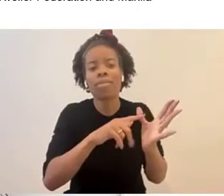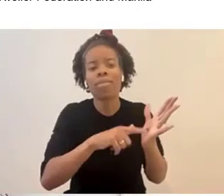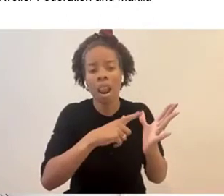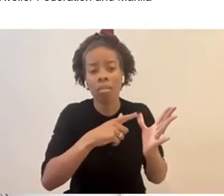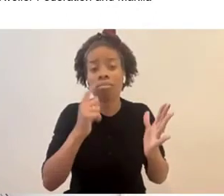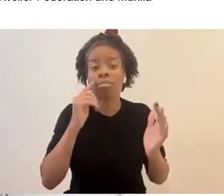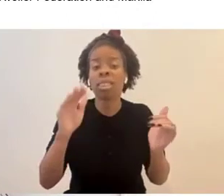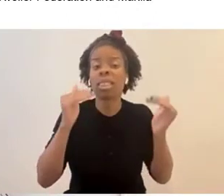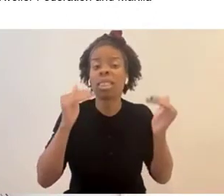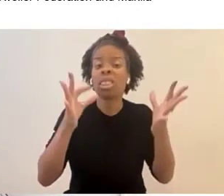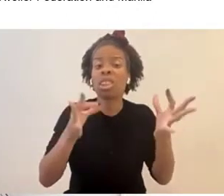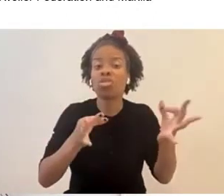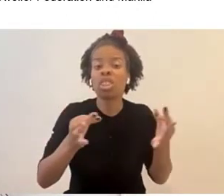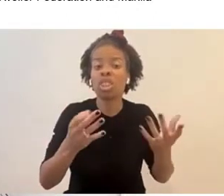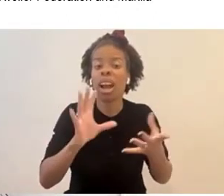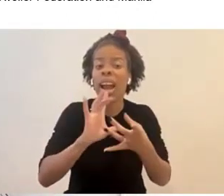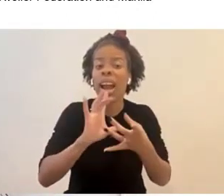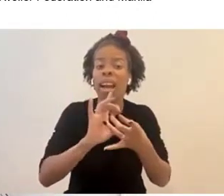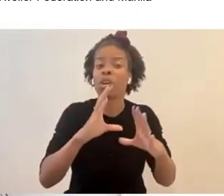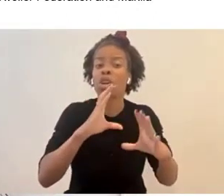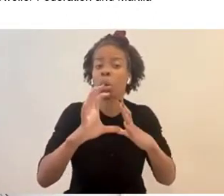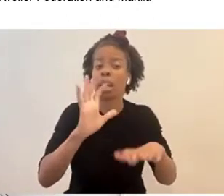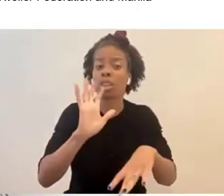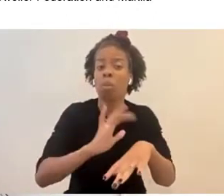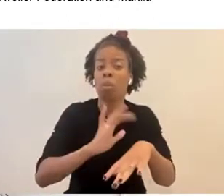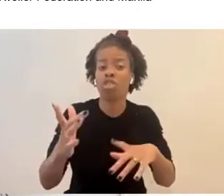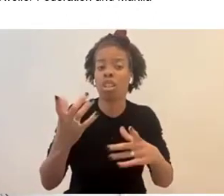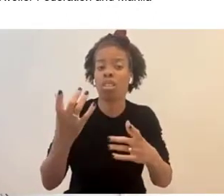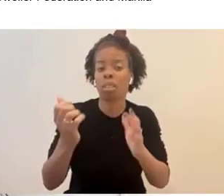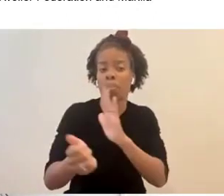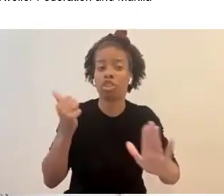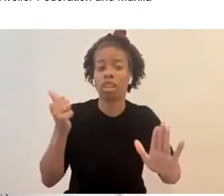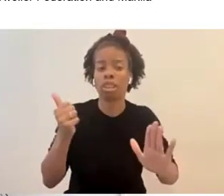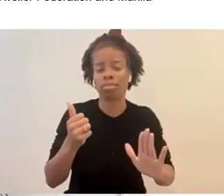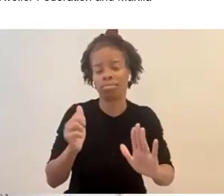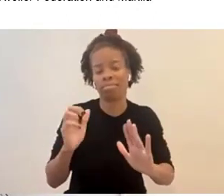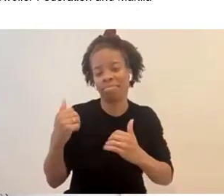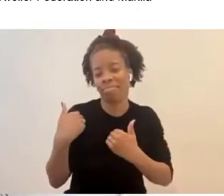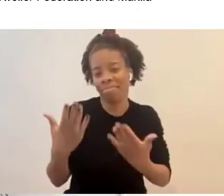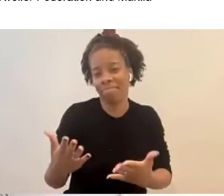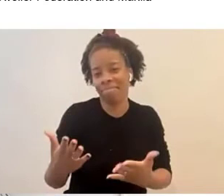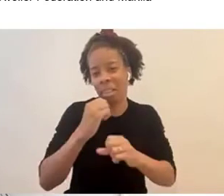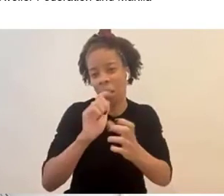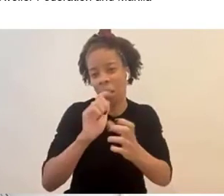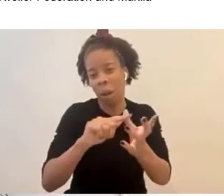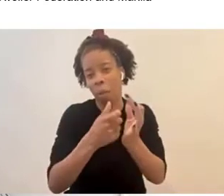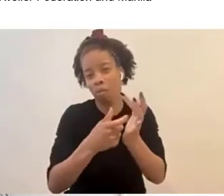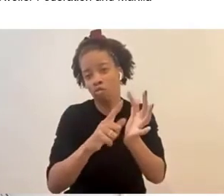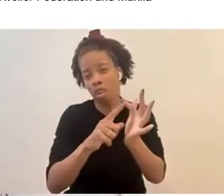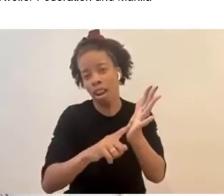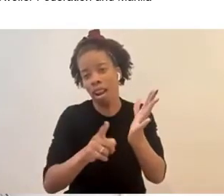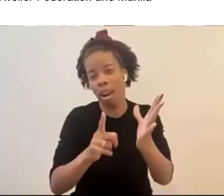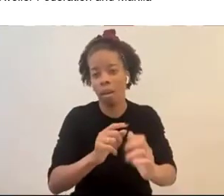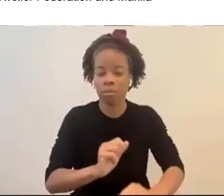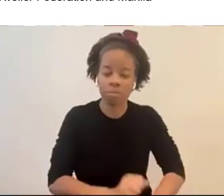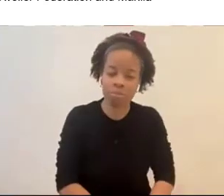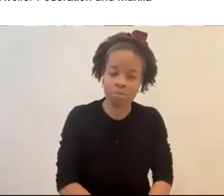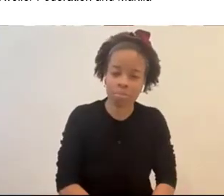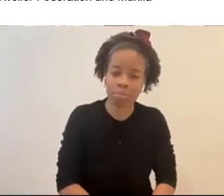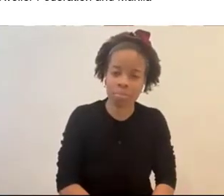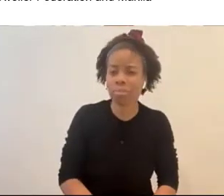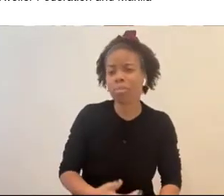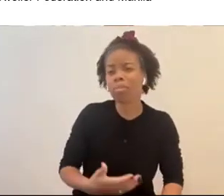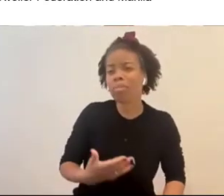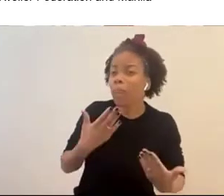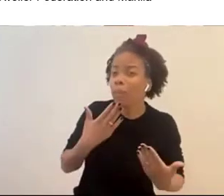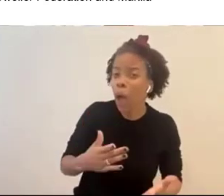and our brilliant moderator for today's discussion. Gabriela, over to you, please. Thank you very much, Juliet. On behalf